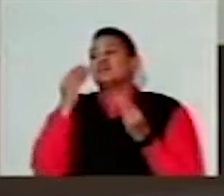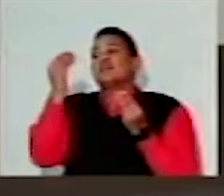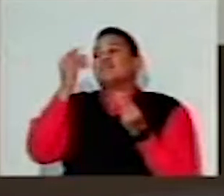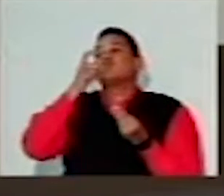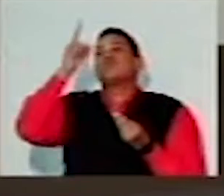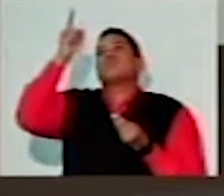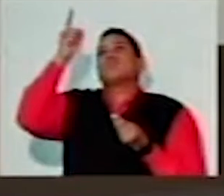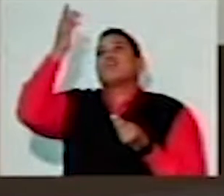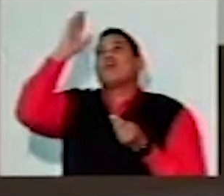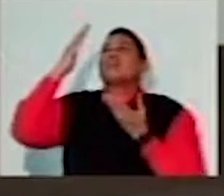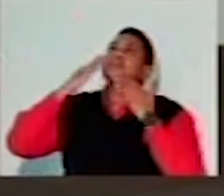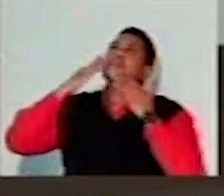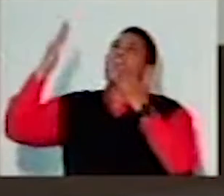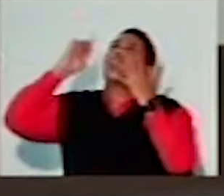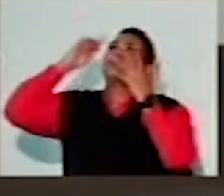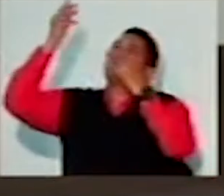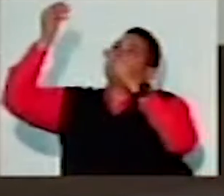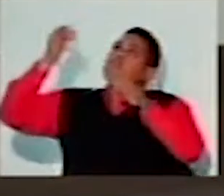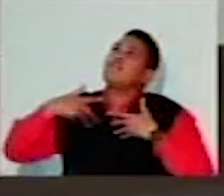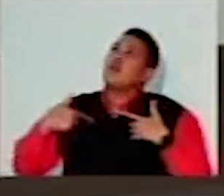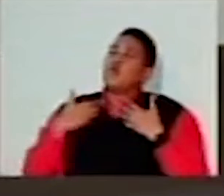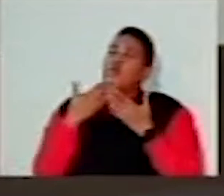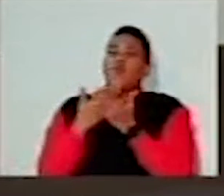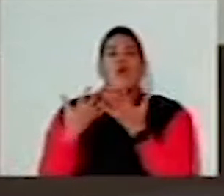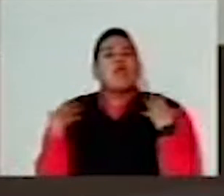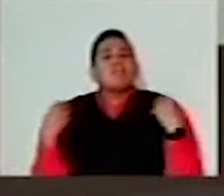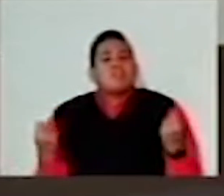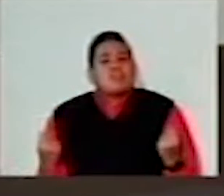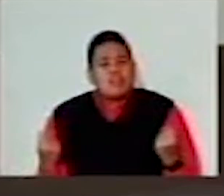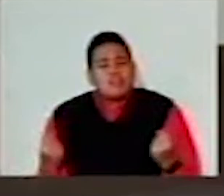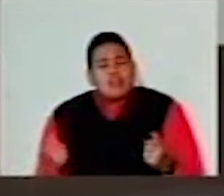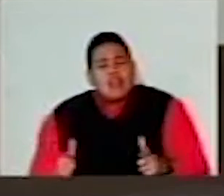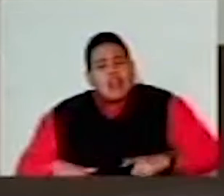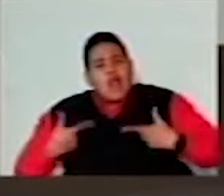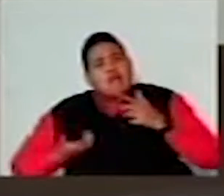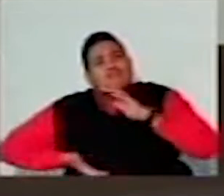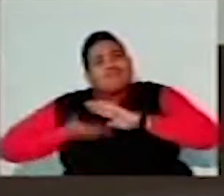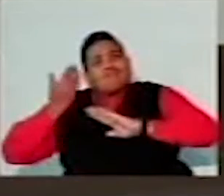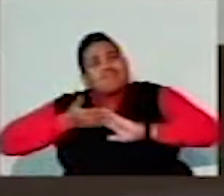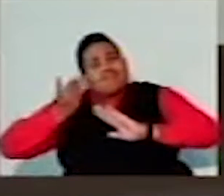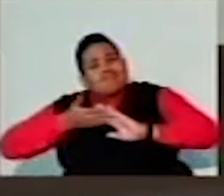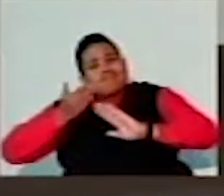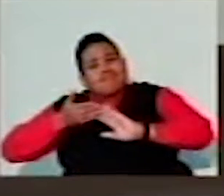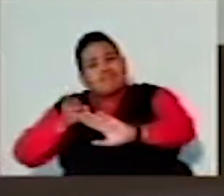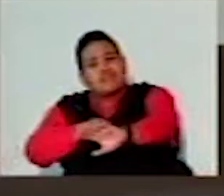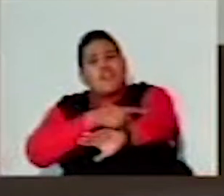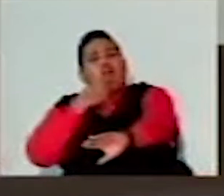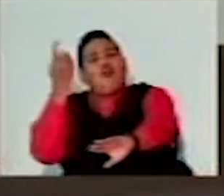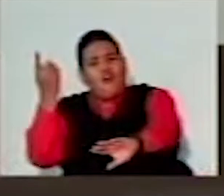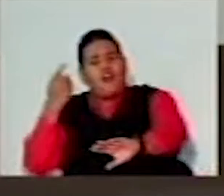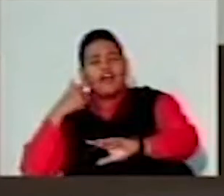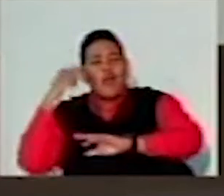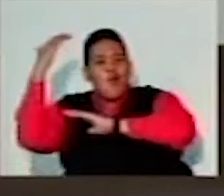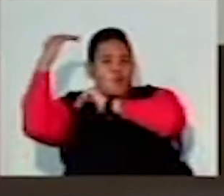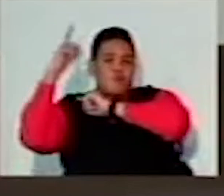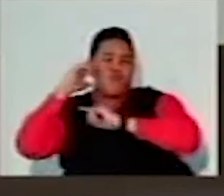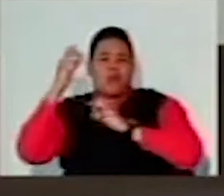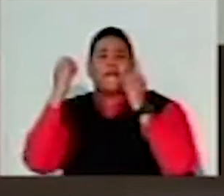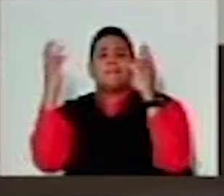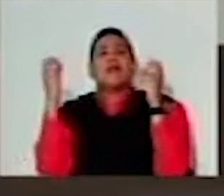thanks for providing me with good health, long life, and I hope it will be many